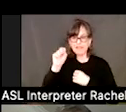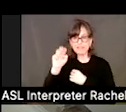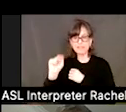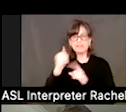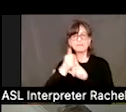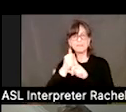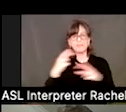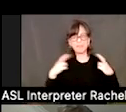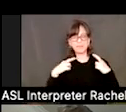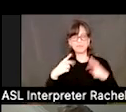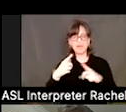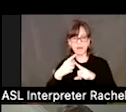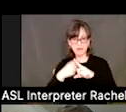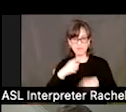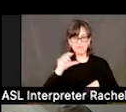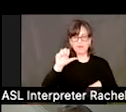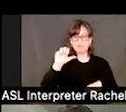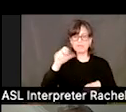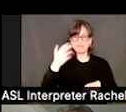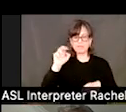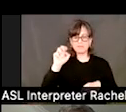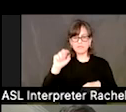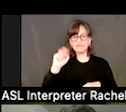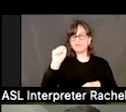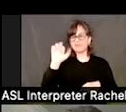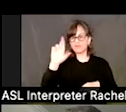retired from Simpson Strong Tie, one of the companies that